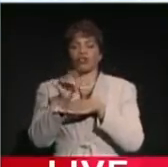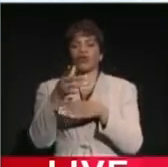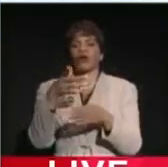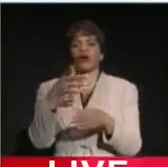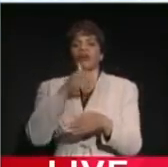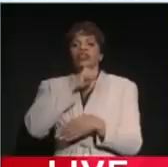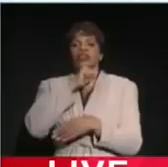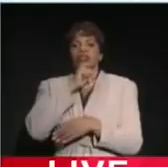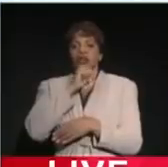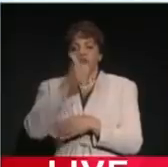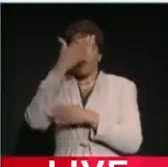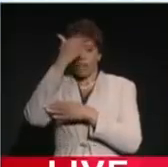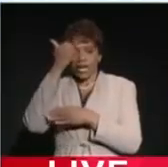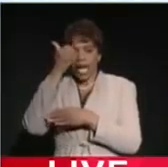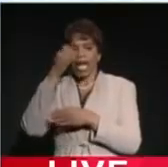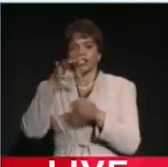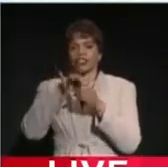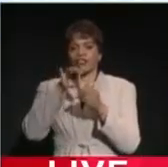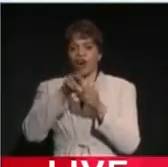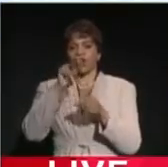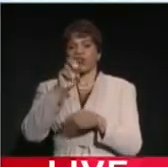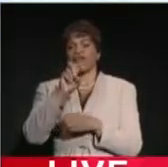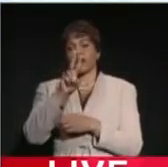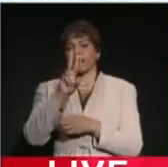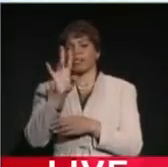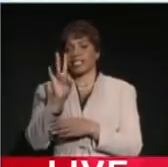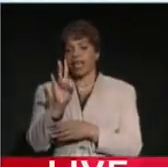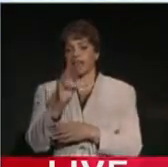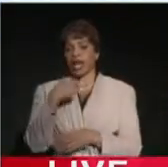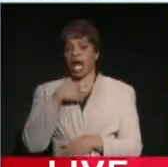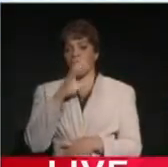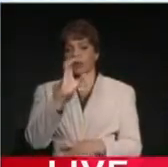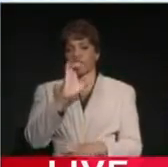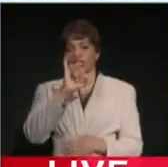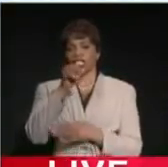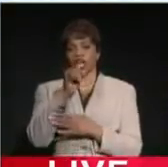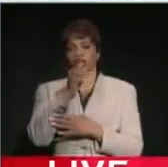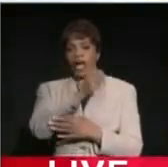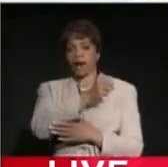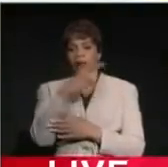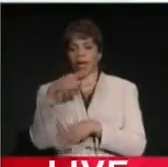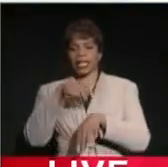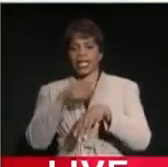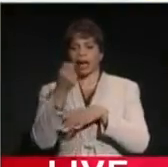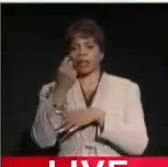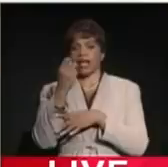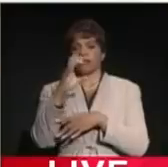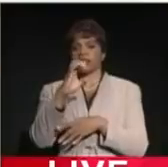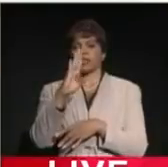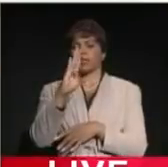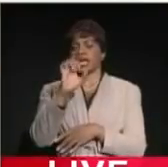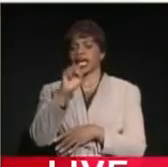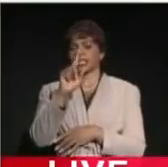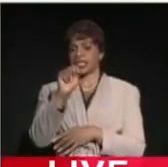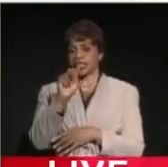7th. Please be sure to go out and vote. I'm Christine Johnson. I'll be back at 11 o'clock on CBS 2 News at 11. Thanks for joining us.